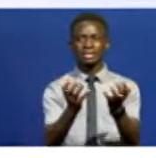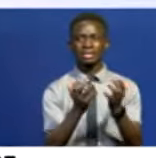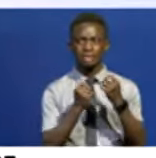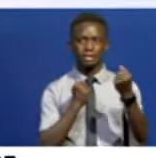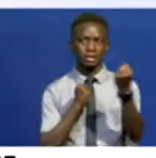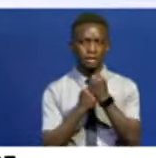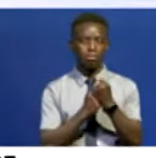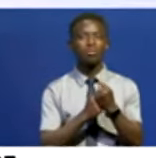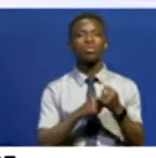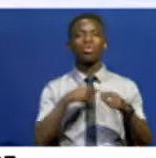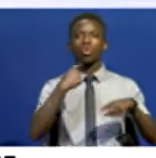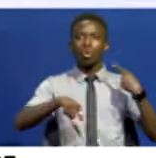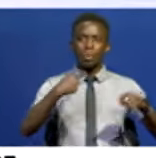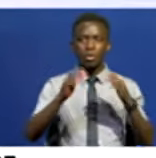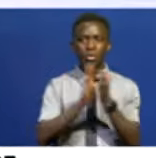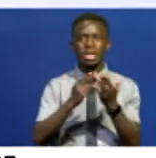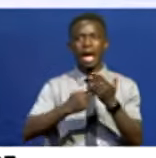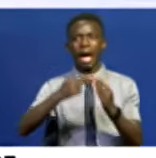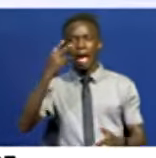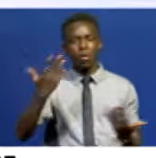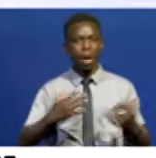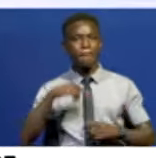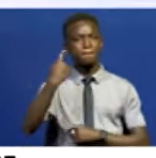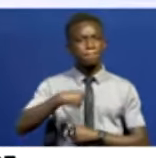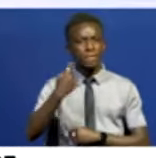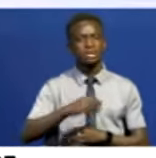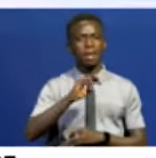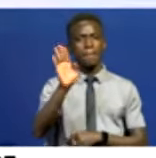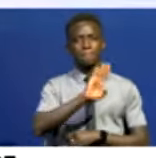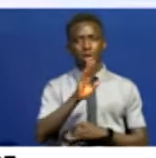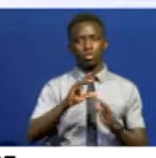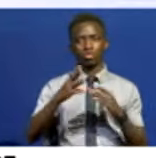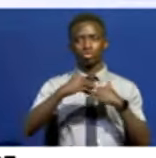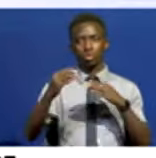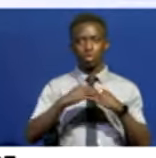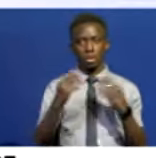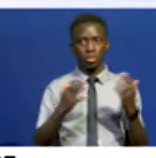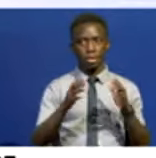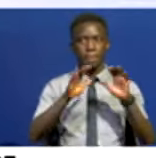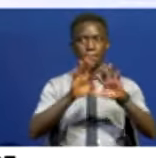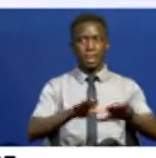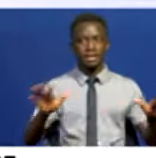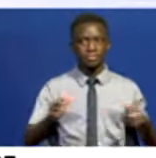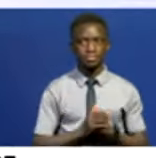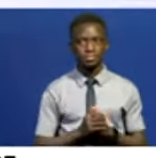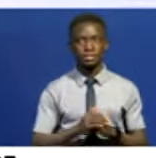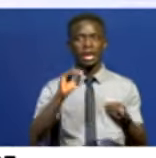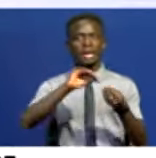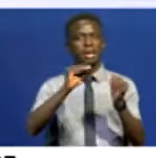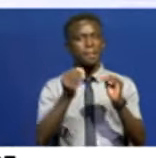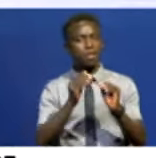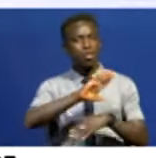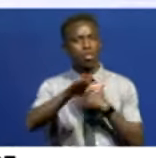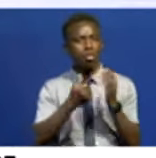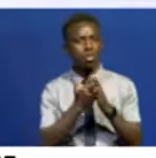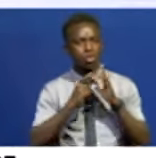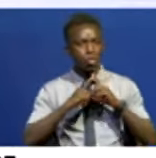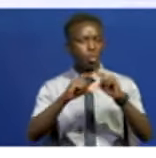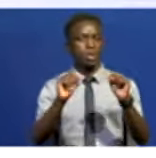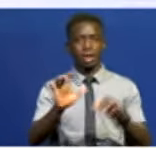with a highly competitive multi-billion dollar global pharmaceutical market. statistics indicate that